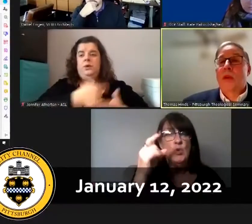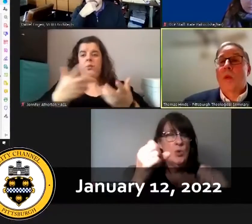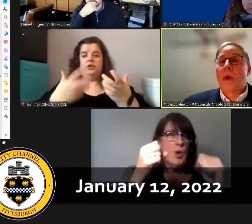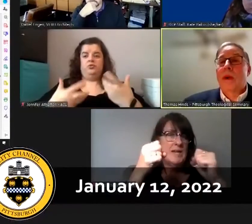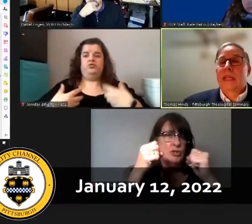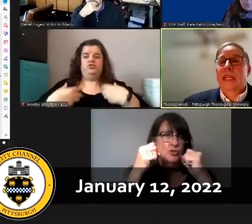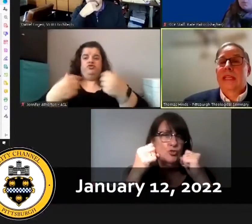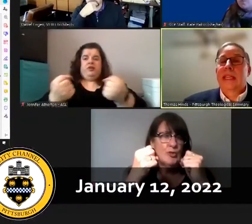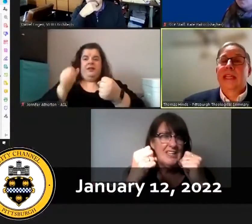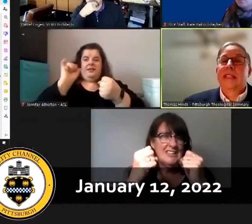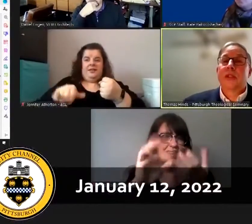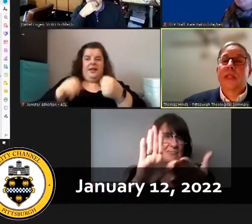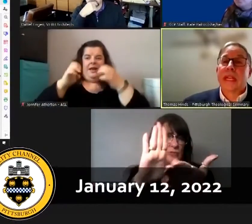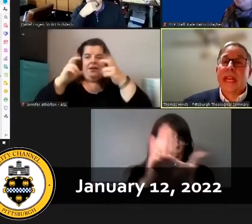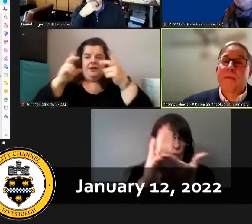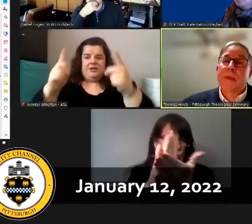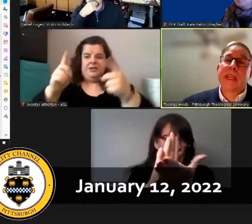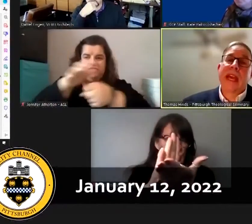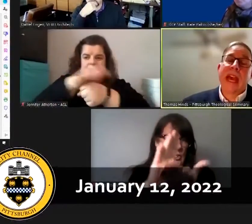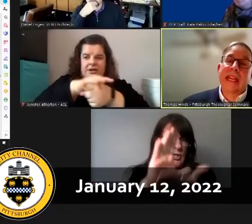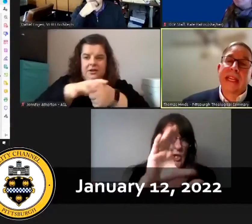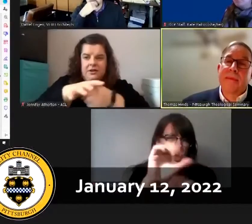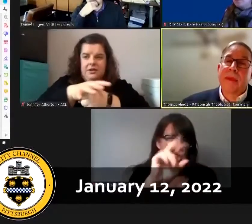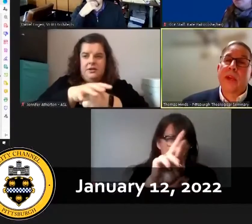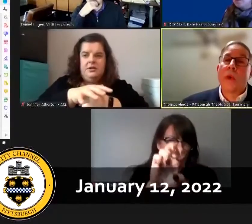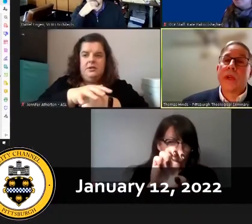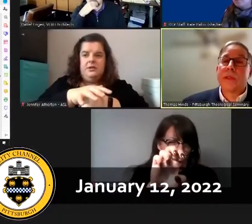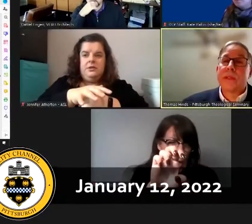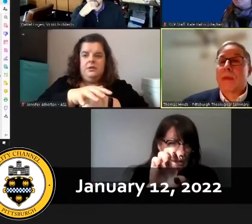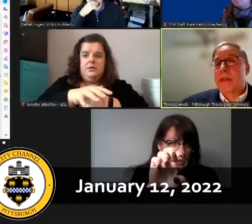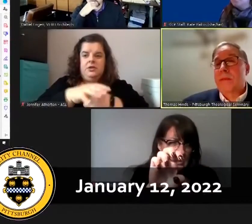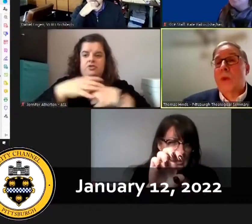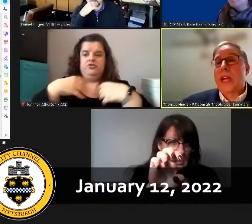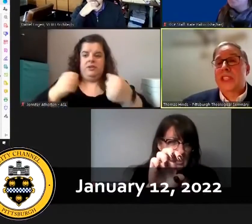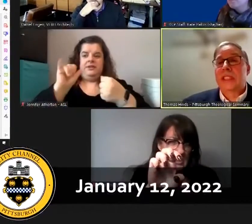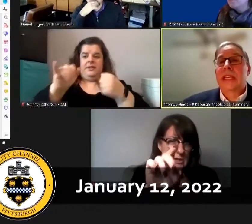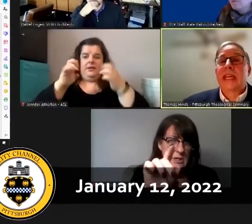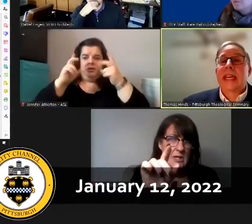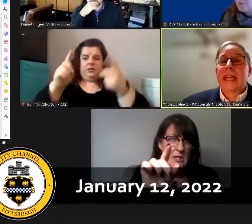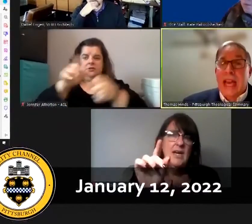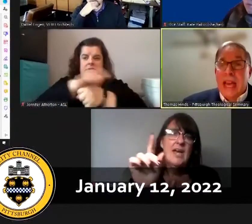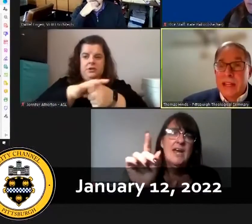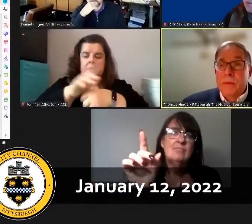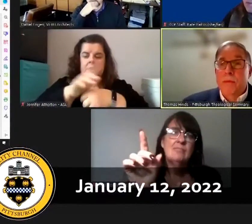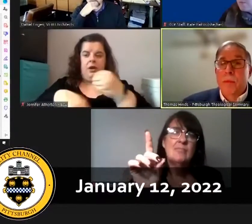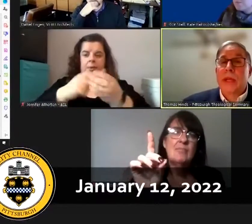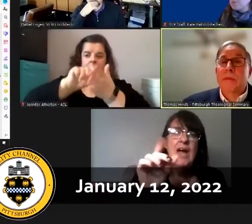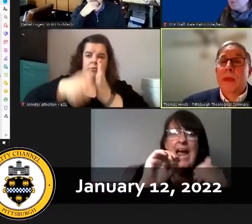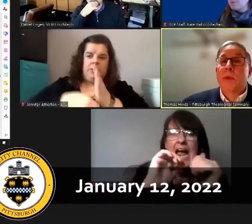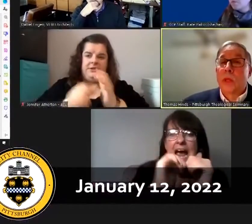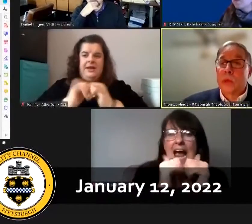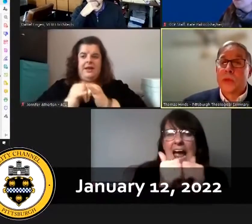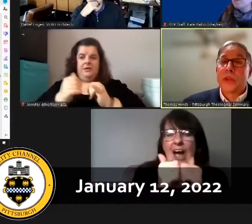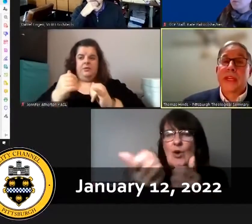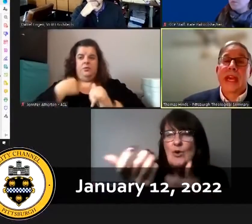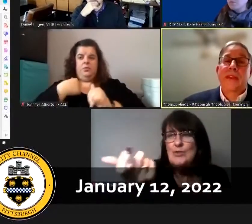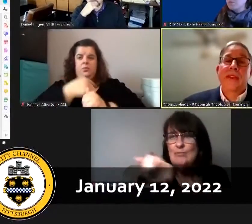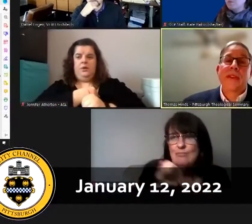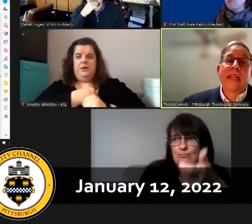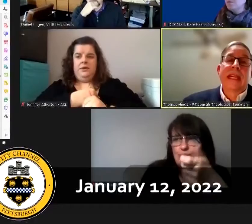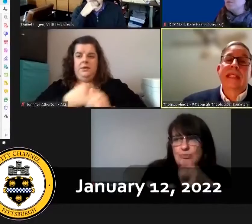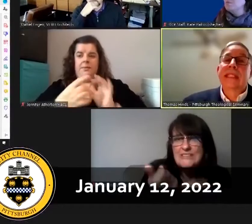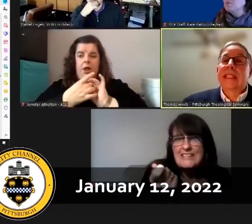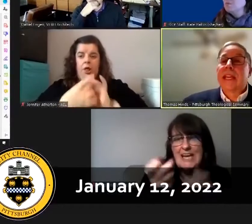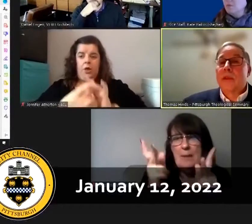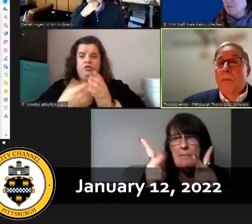core, and strengthening the academic core is about compression and how do you bring people closer together. And